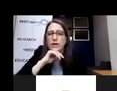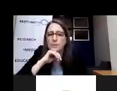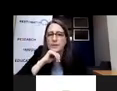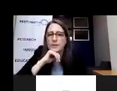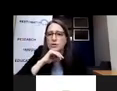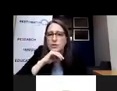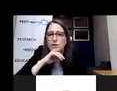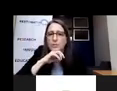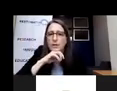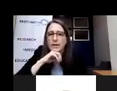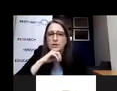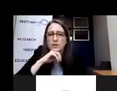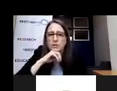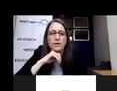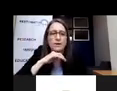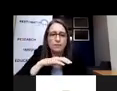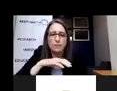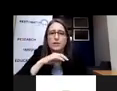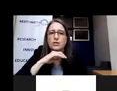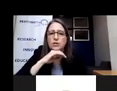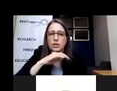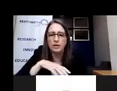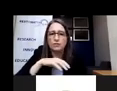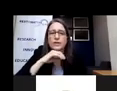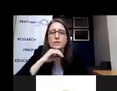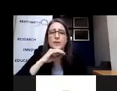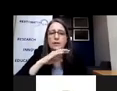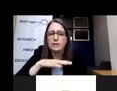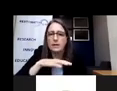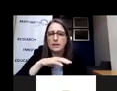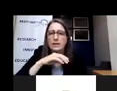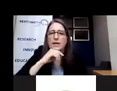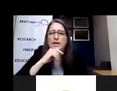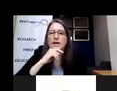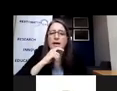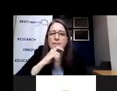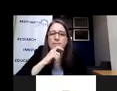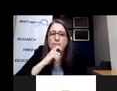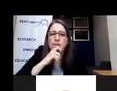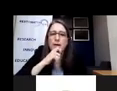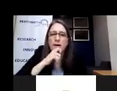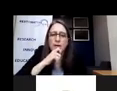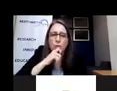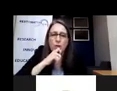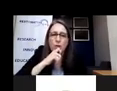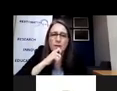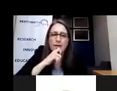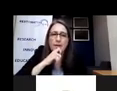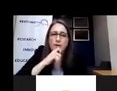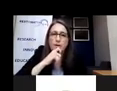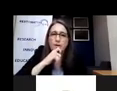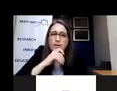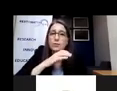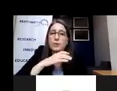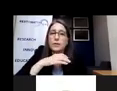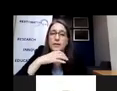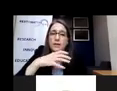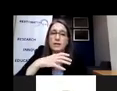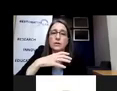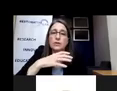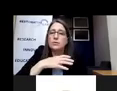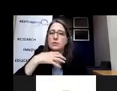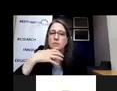structures our expectations and obligations around information sharing, transparency, and working together to